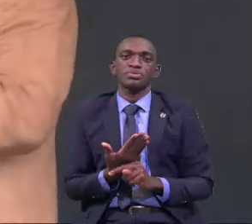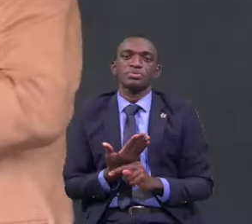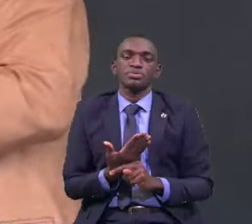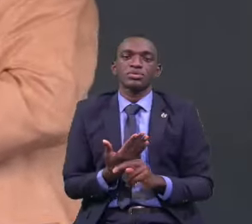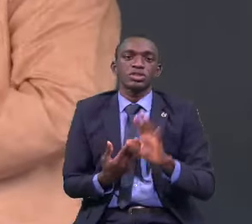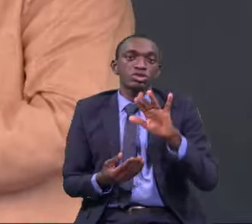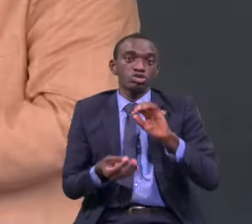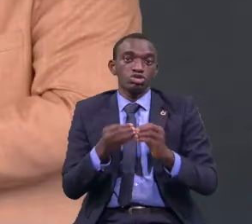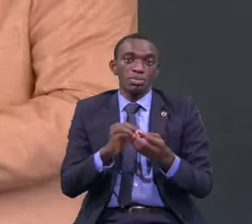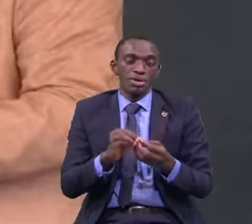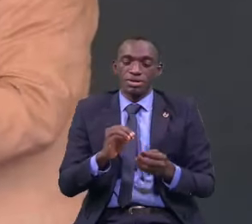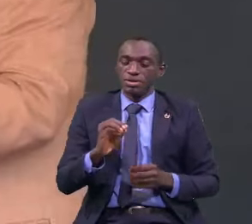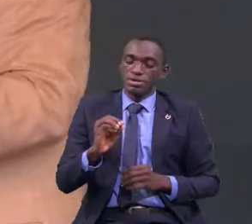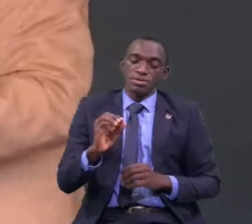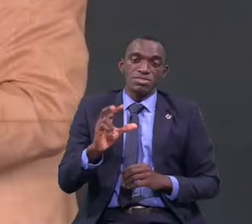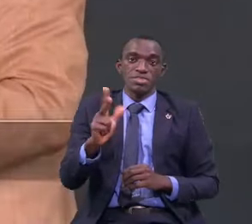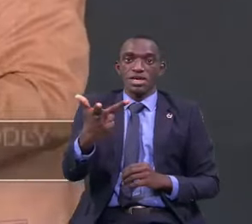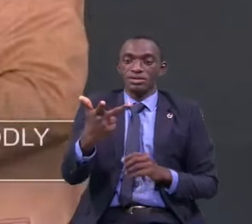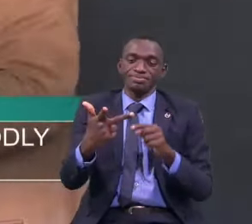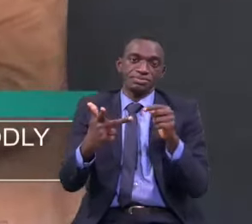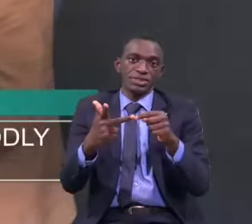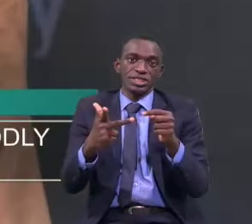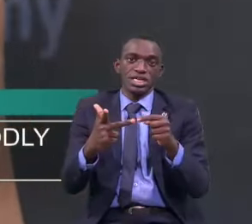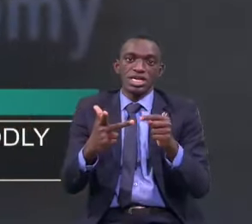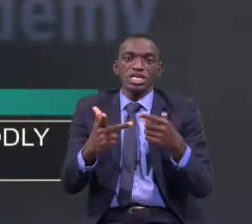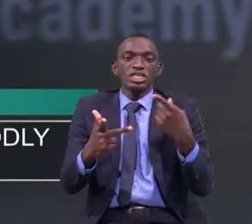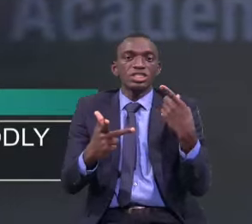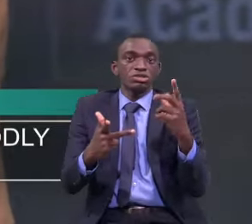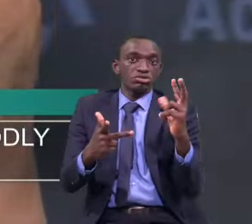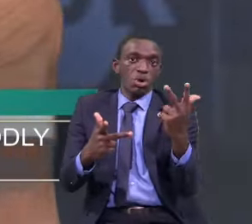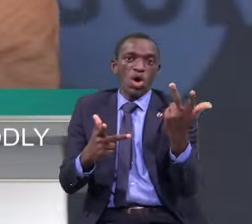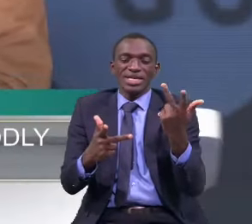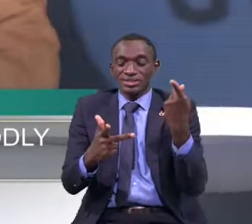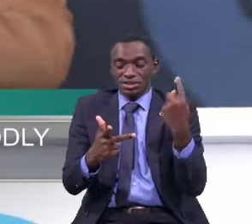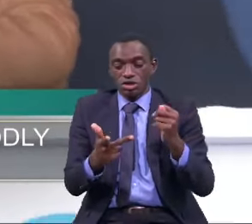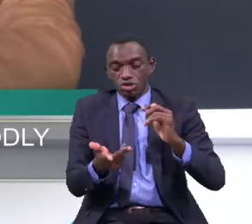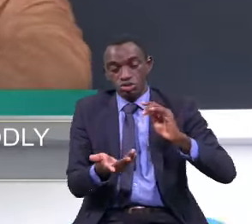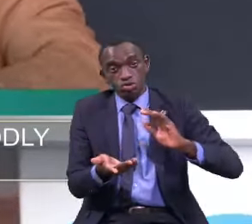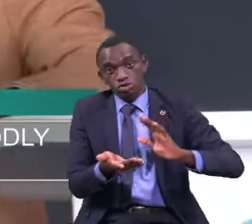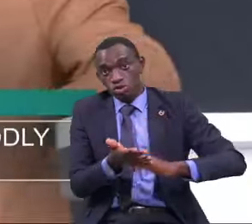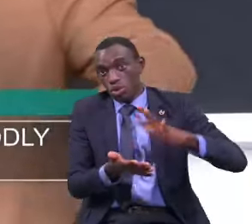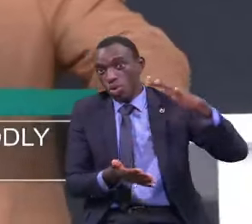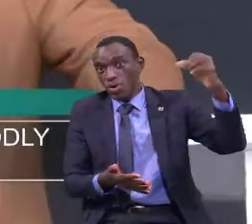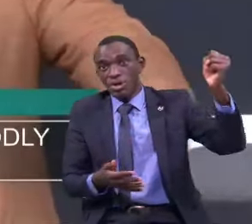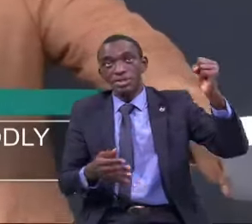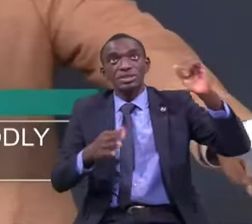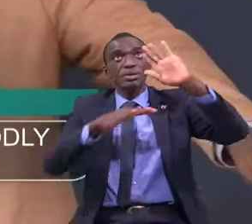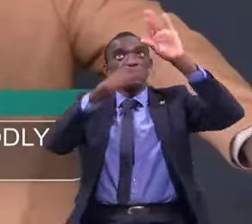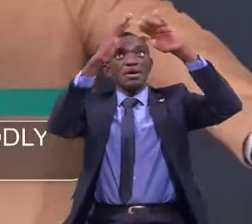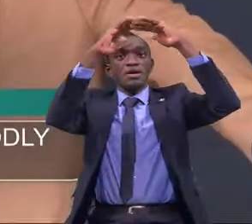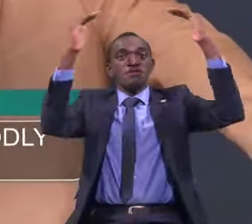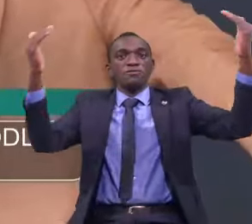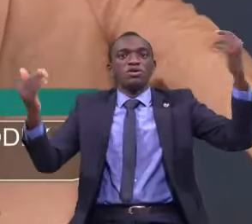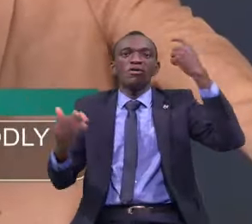Number three, the glorious paradise for the godly in glory.